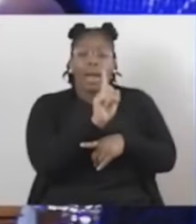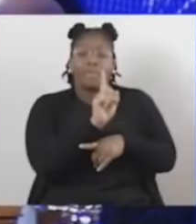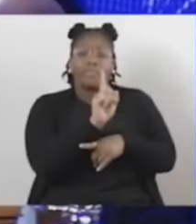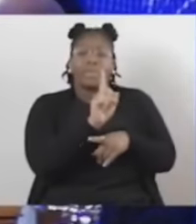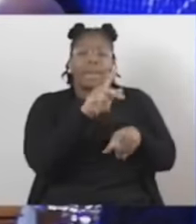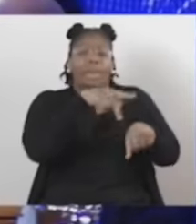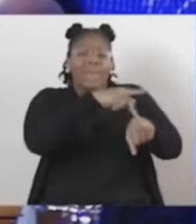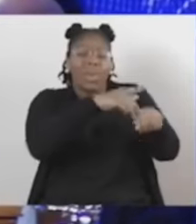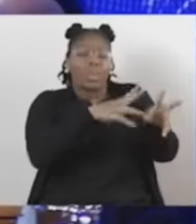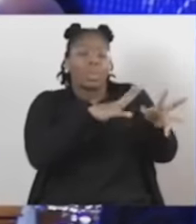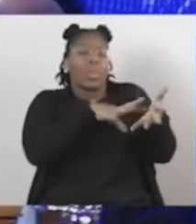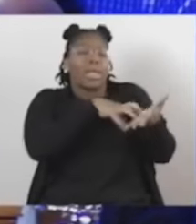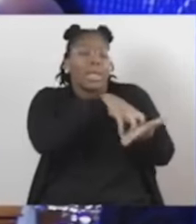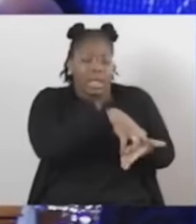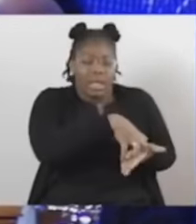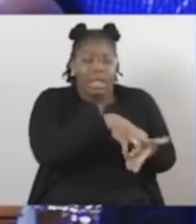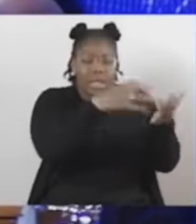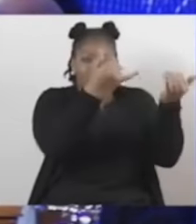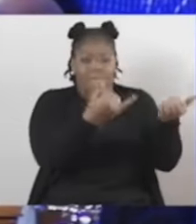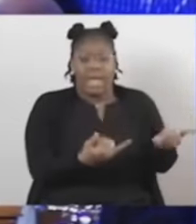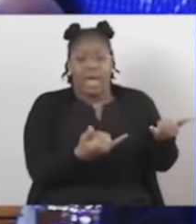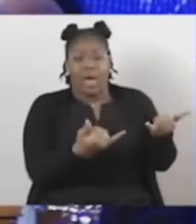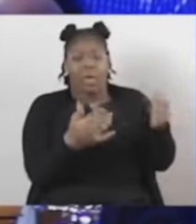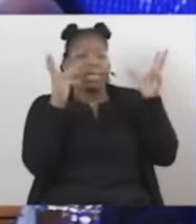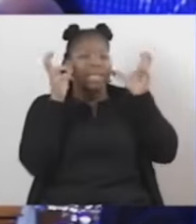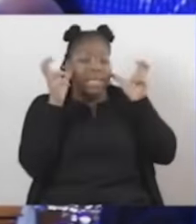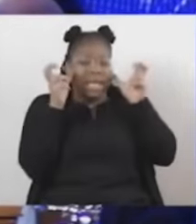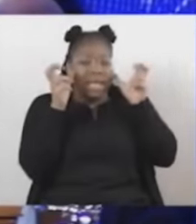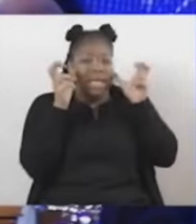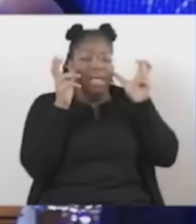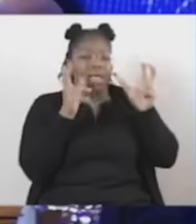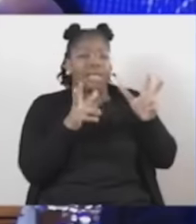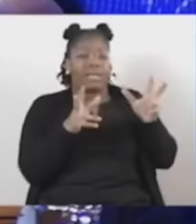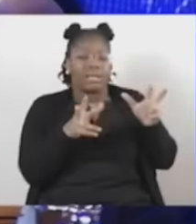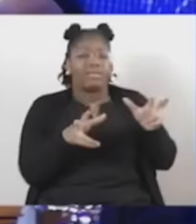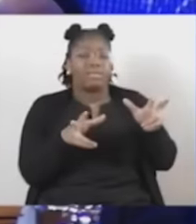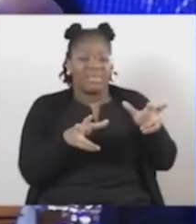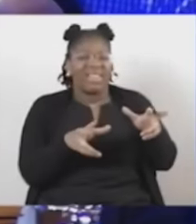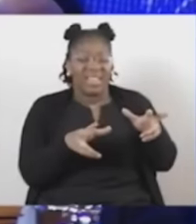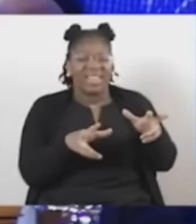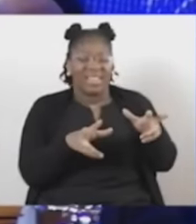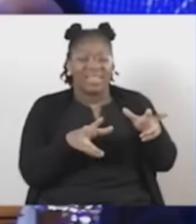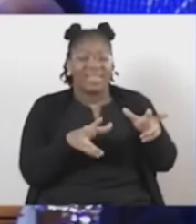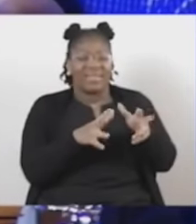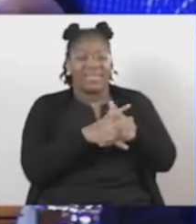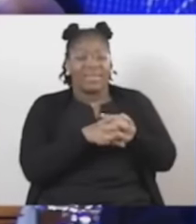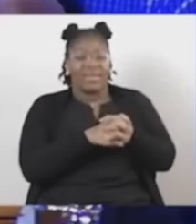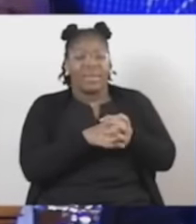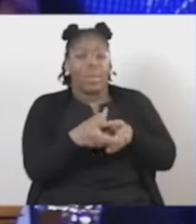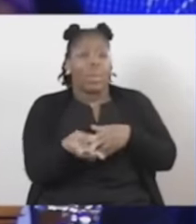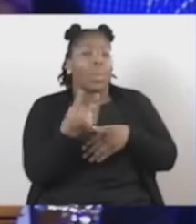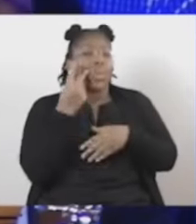gravely exposed. He's noticed. And when confronted, he denies Jesus. In fact, three times, we read it